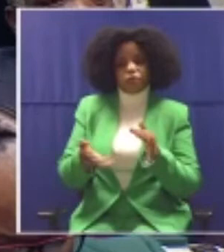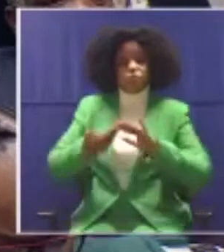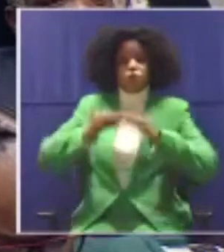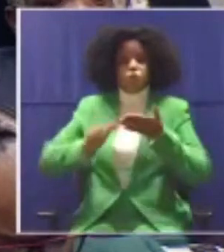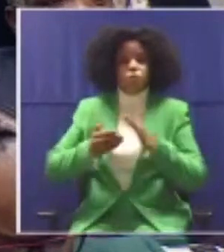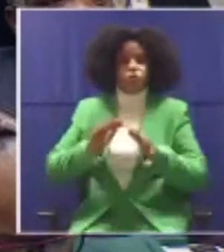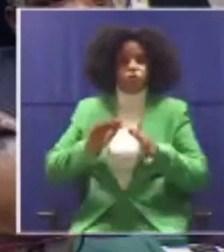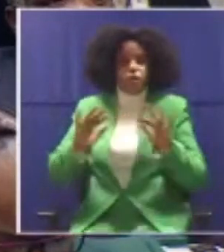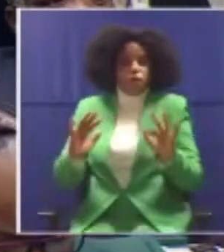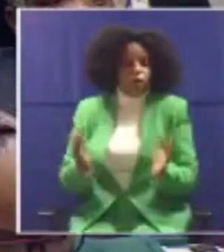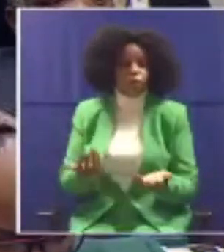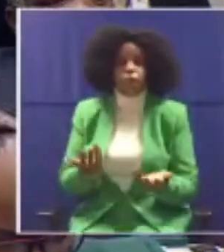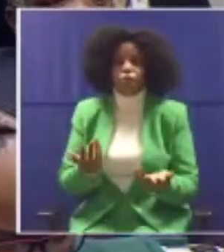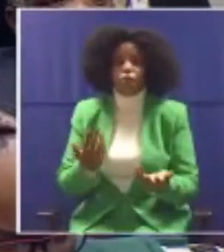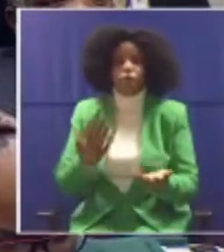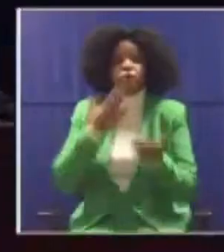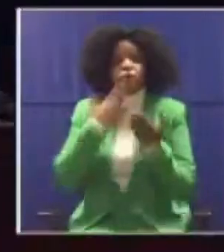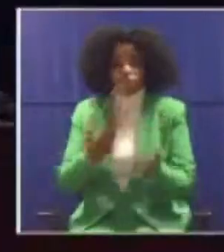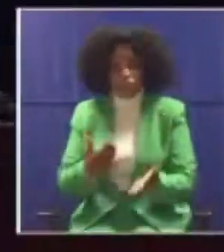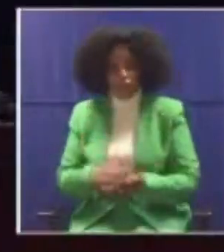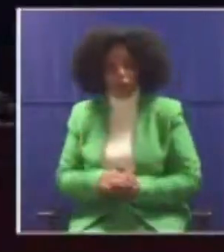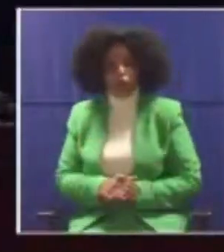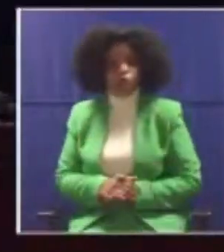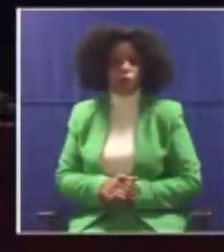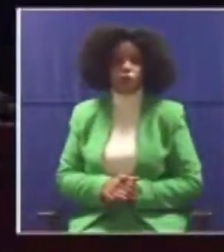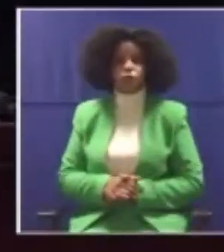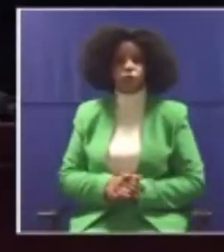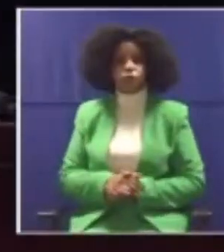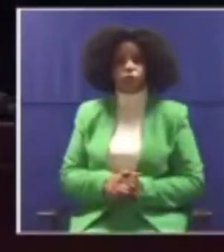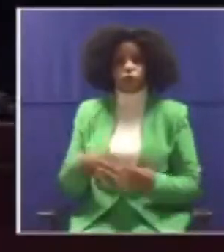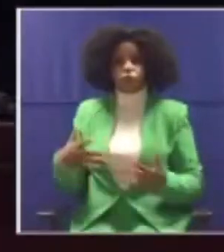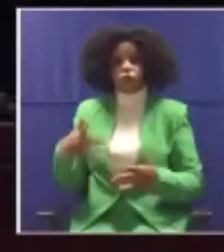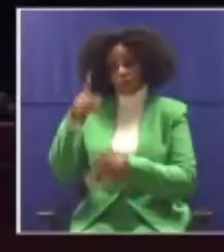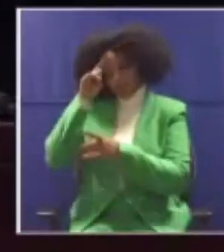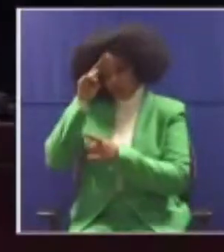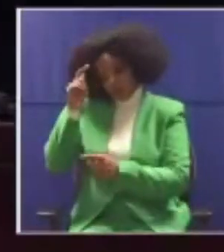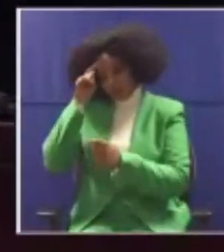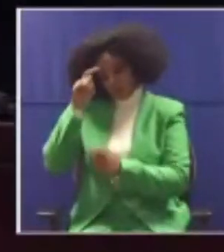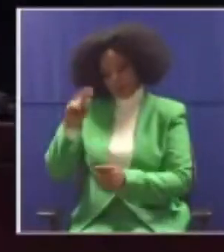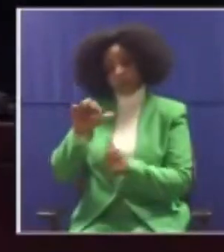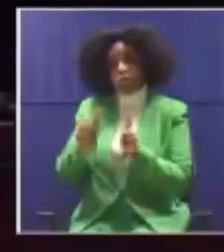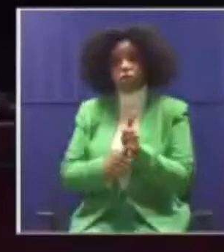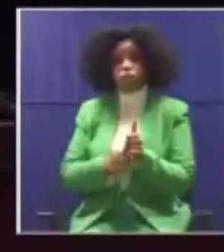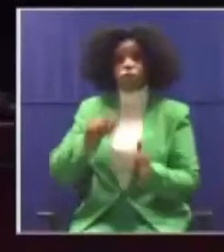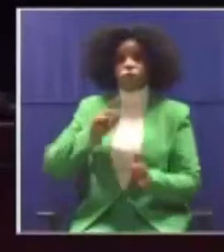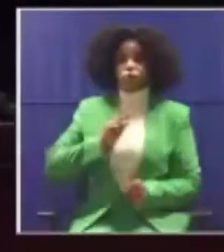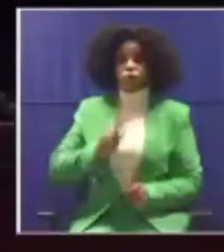I thank you. The Honorable Deputy President. Thank you very much,